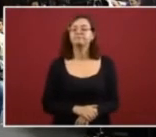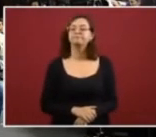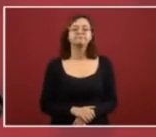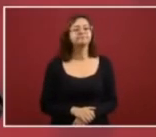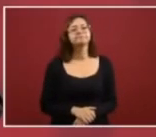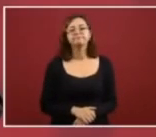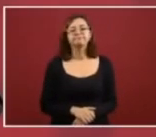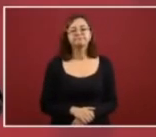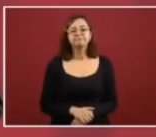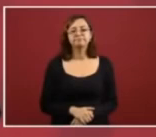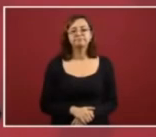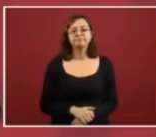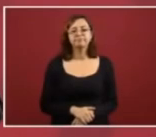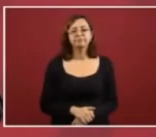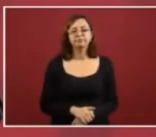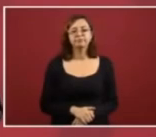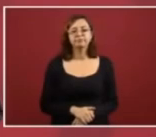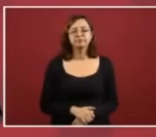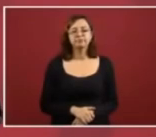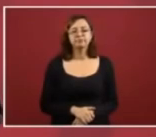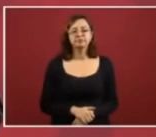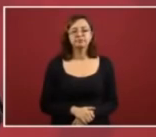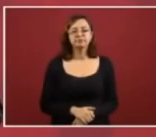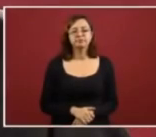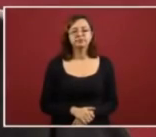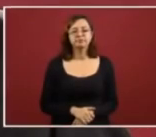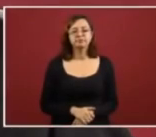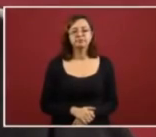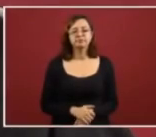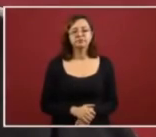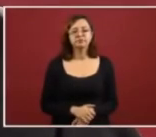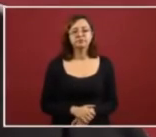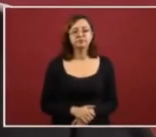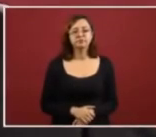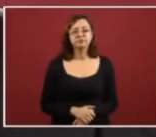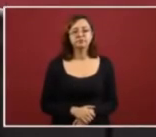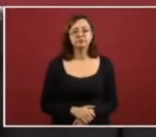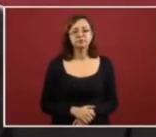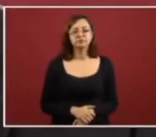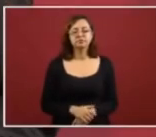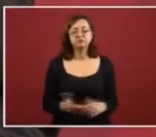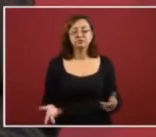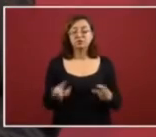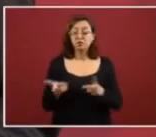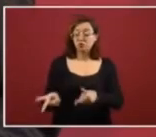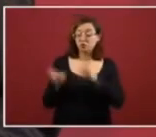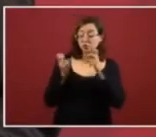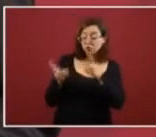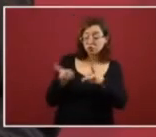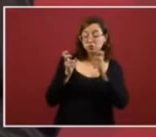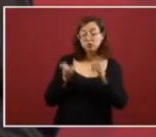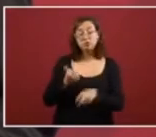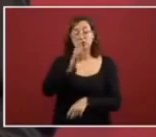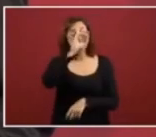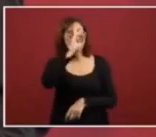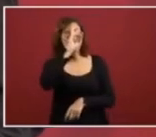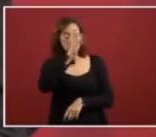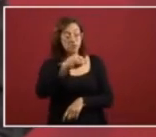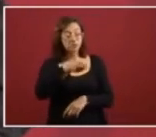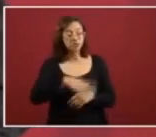deals. Que ya that now está prohibido robar. It is prohibited to steal.